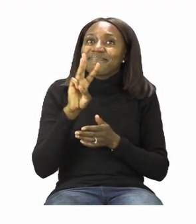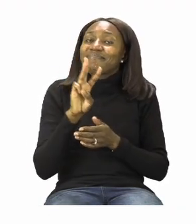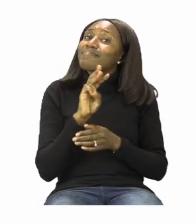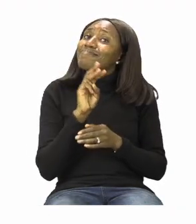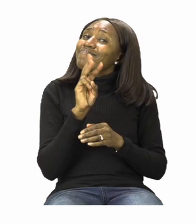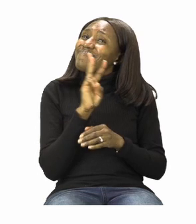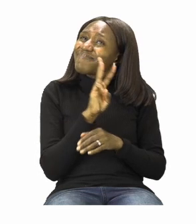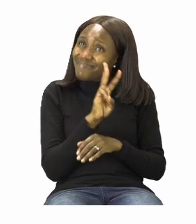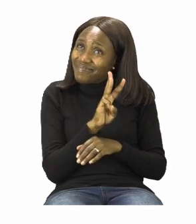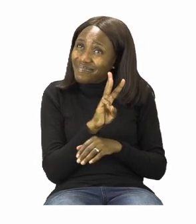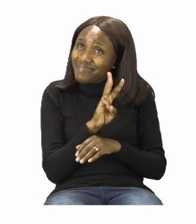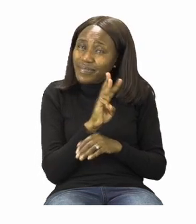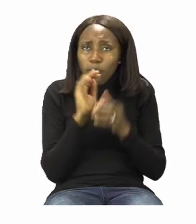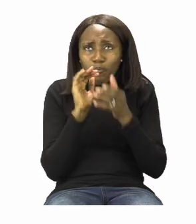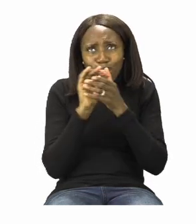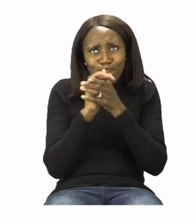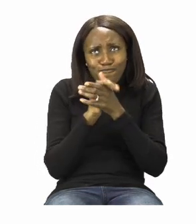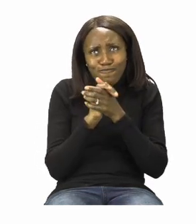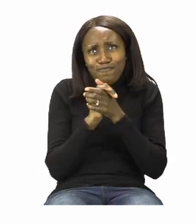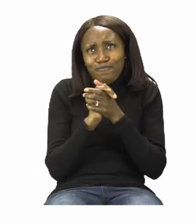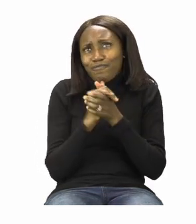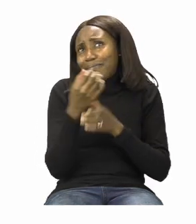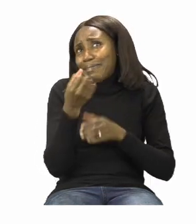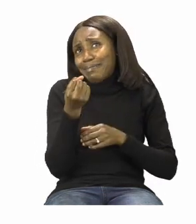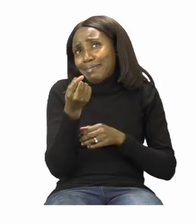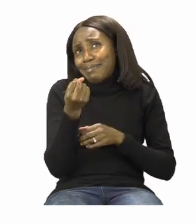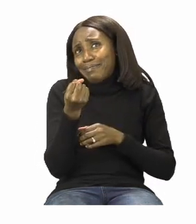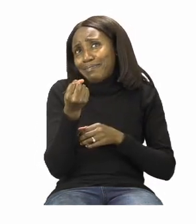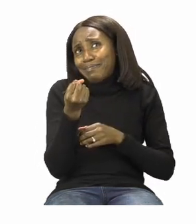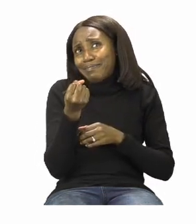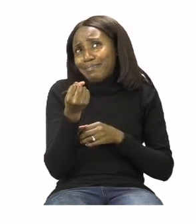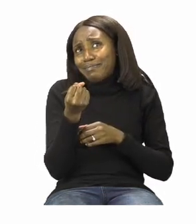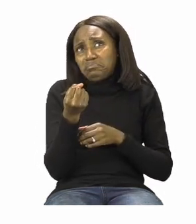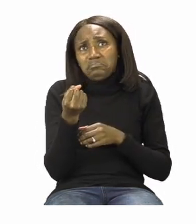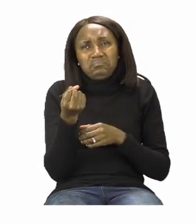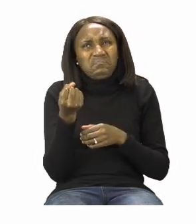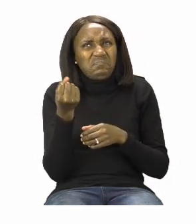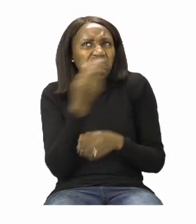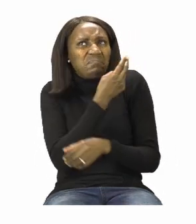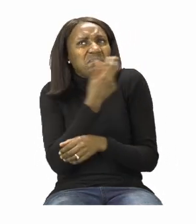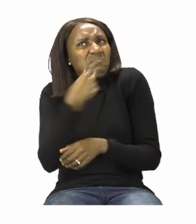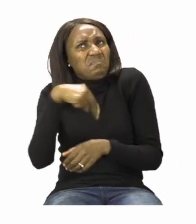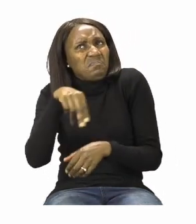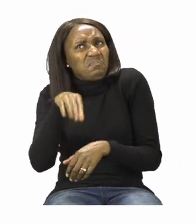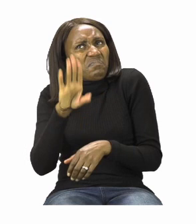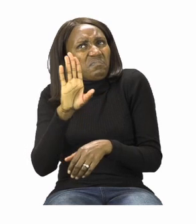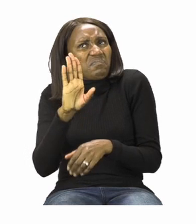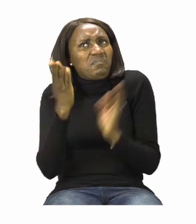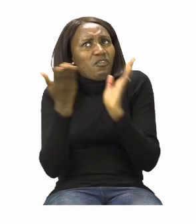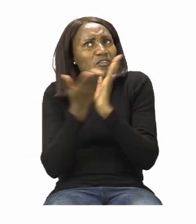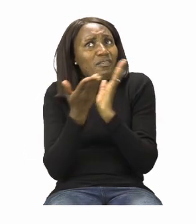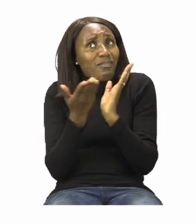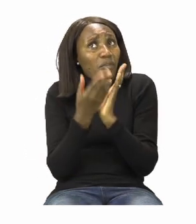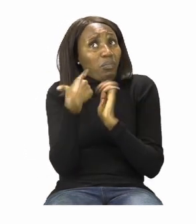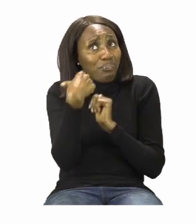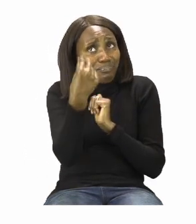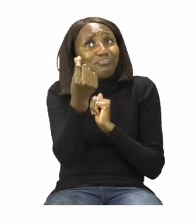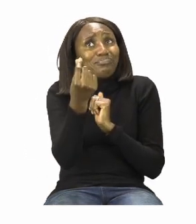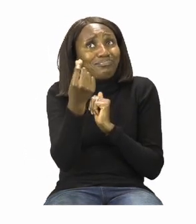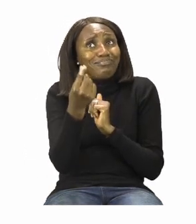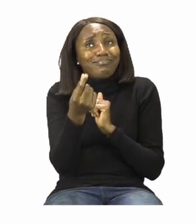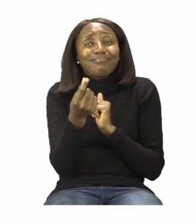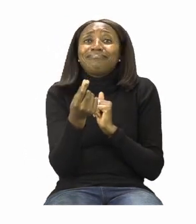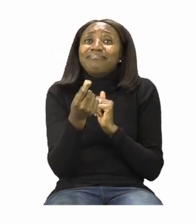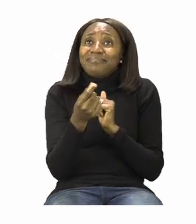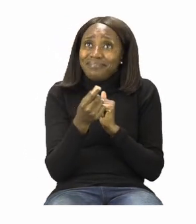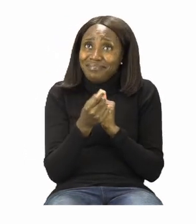we have some friends, and they seem like they're going to school. Hello, everyone. Now, it's going